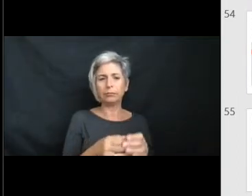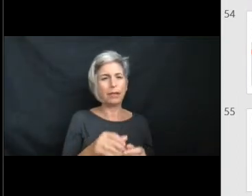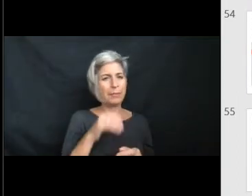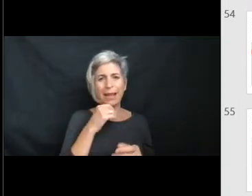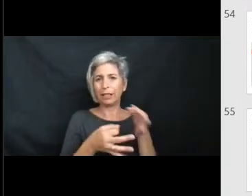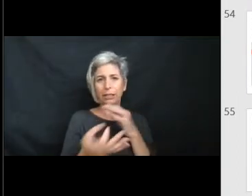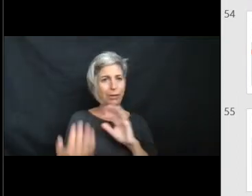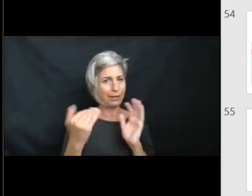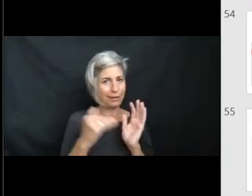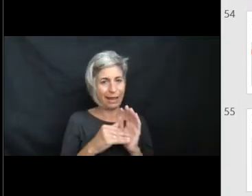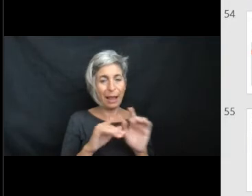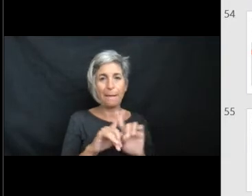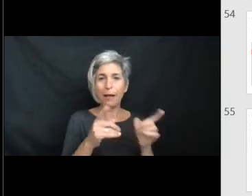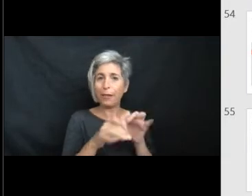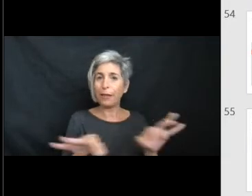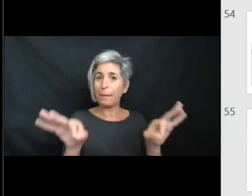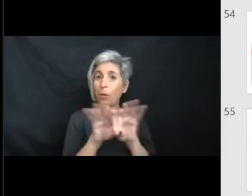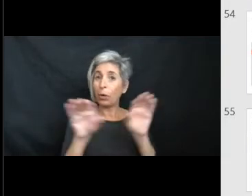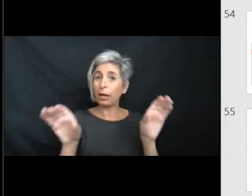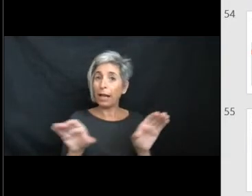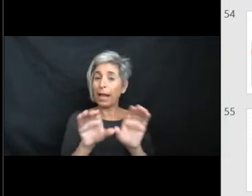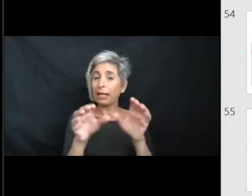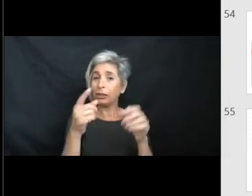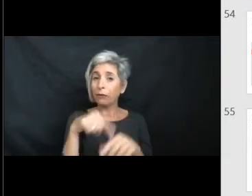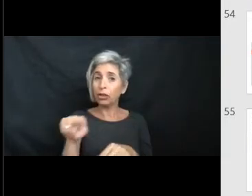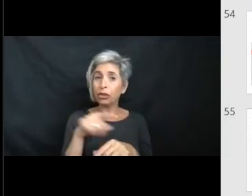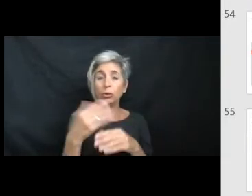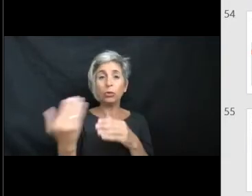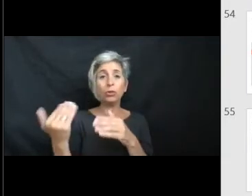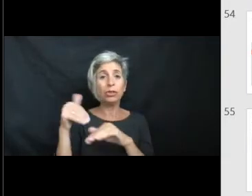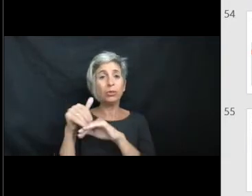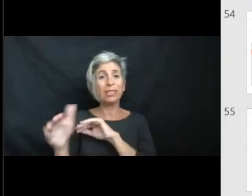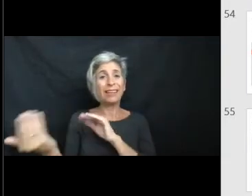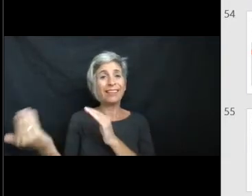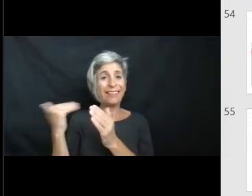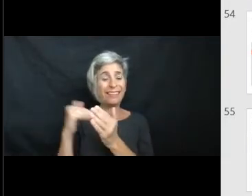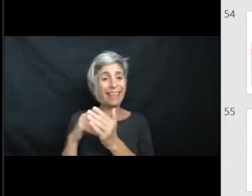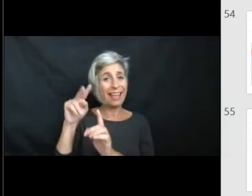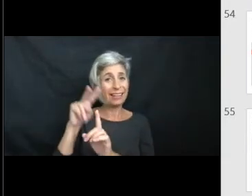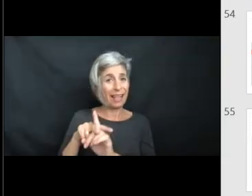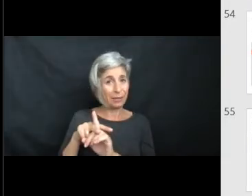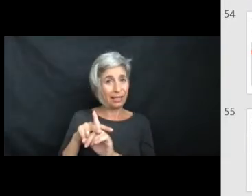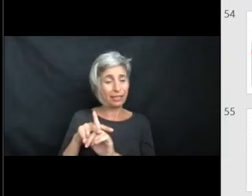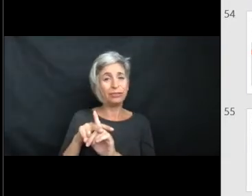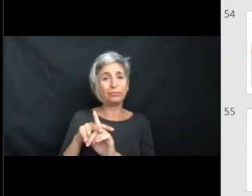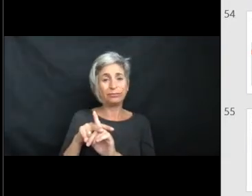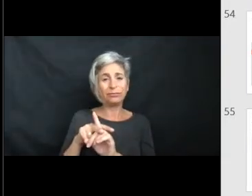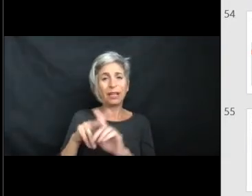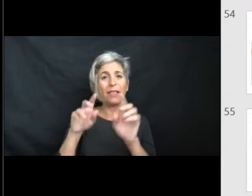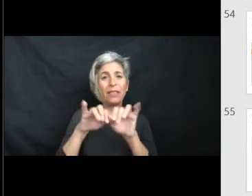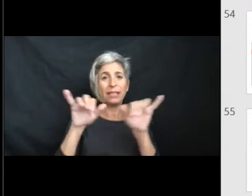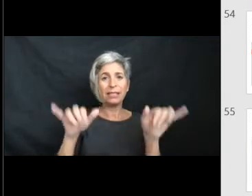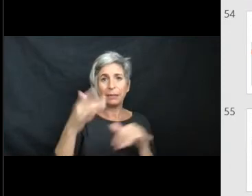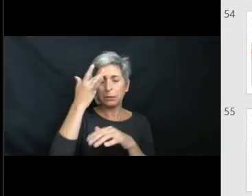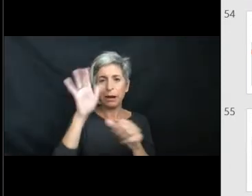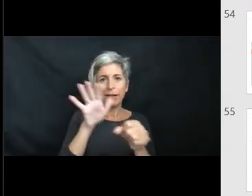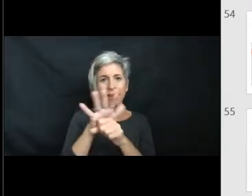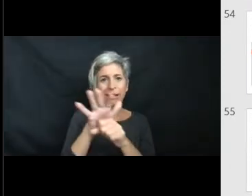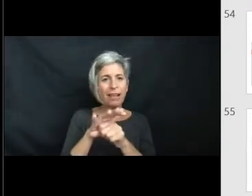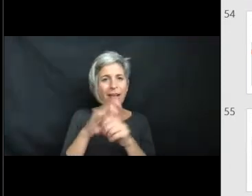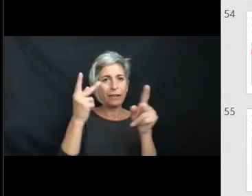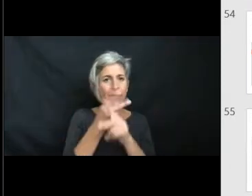this, but the important action for you is the resubmit project case that shows up. The system is smart enough to figure out that,